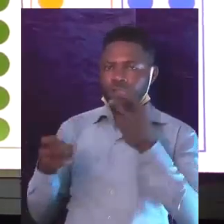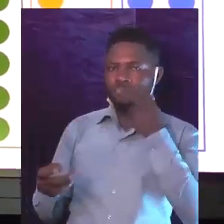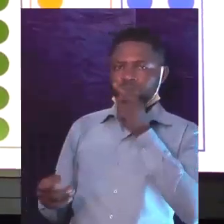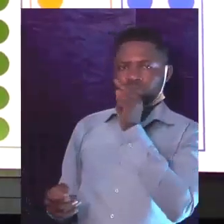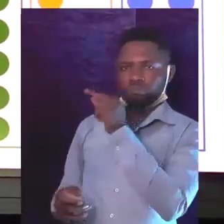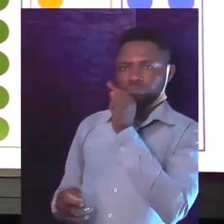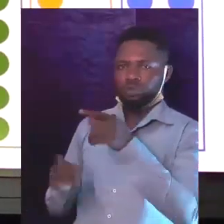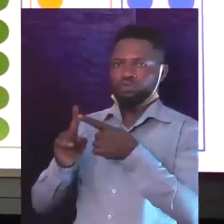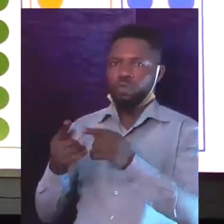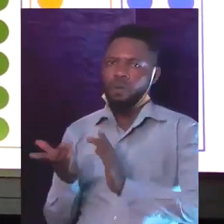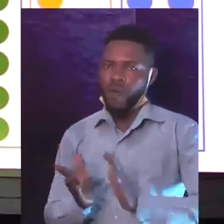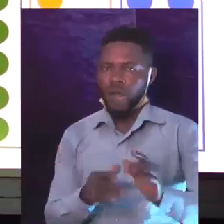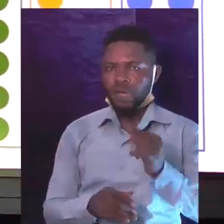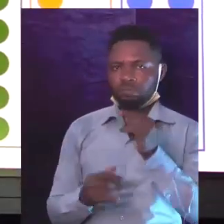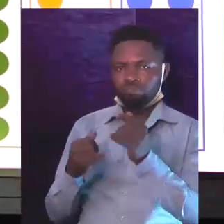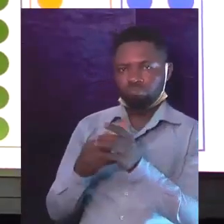you organize your tally table.